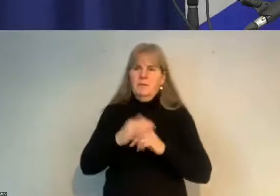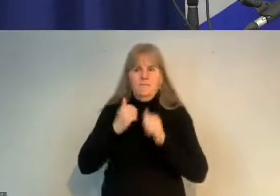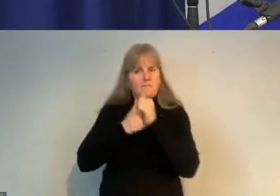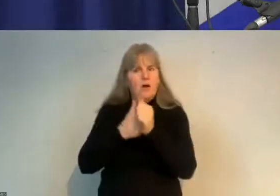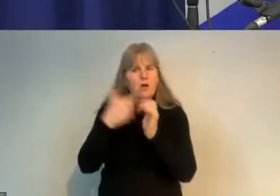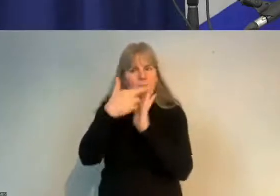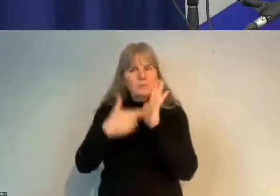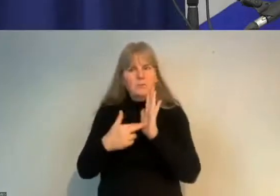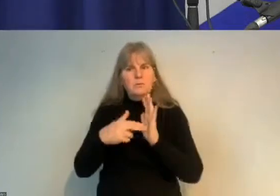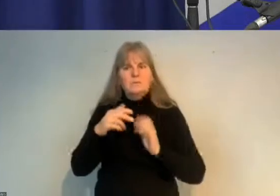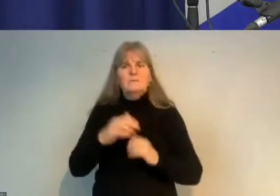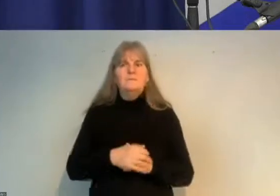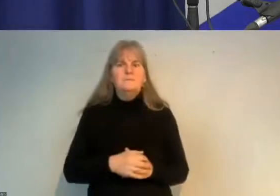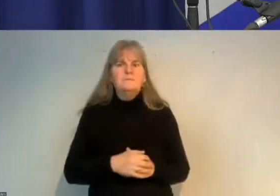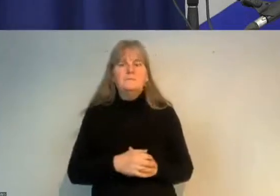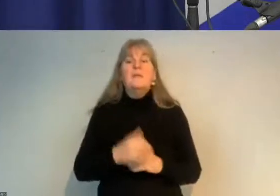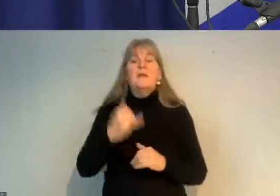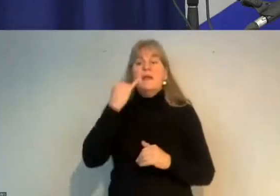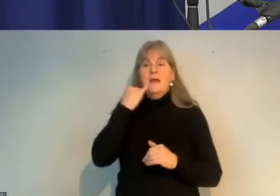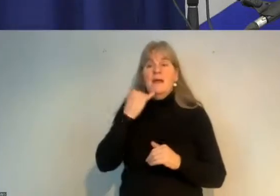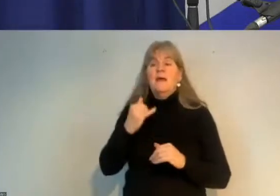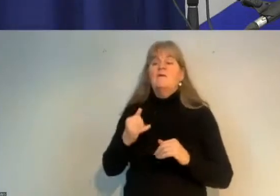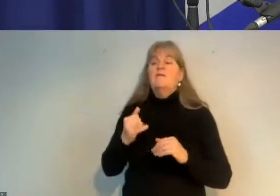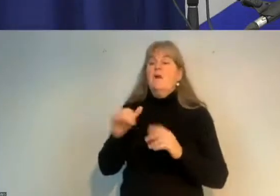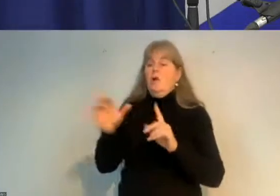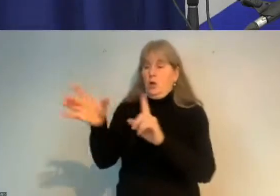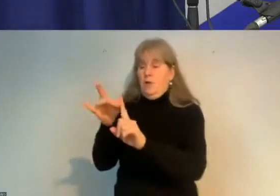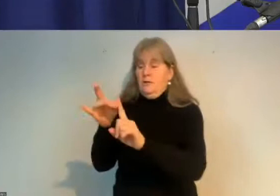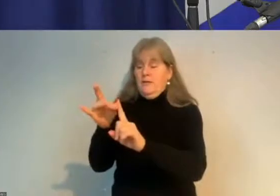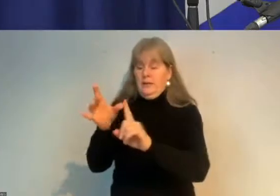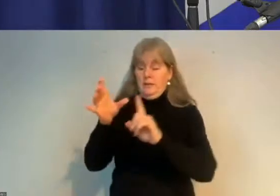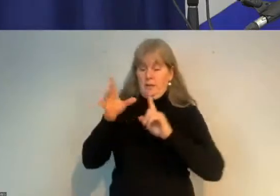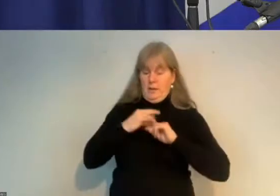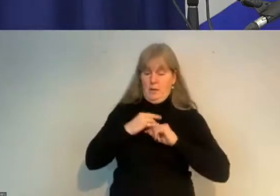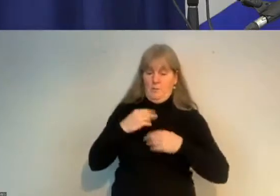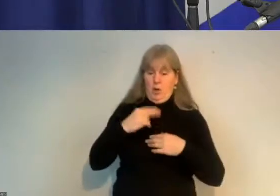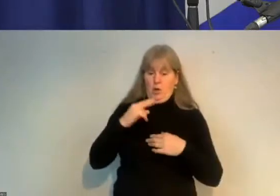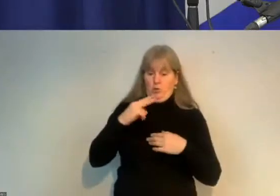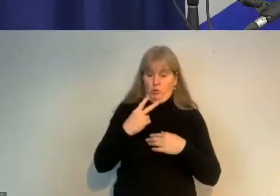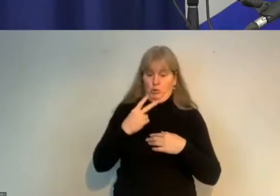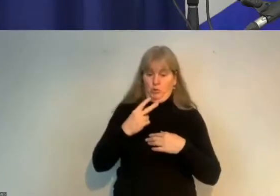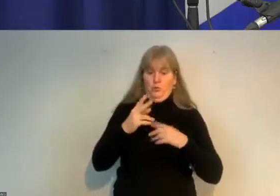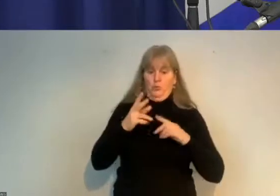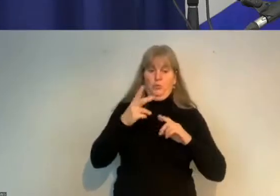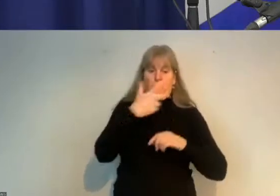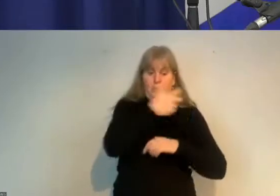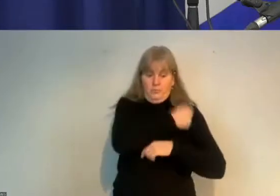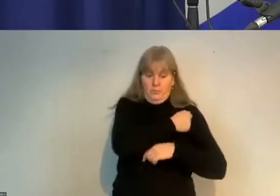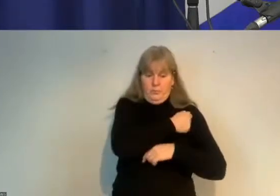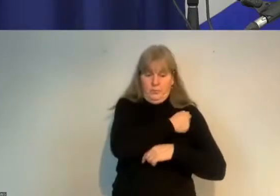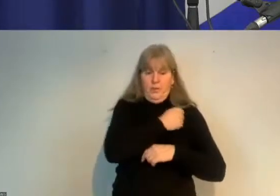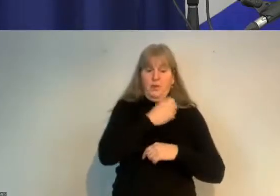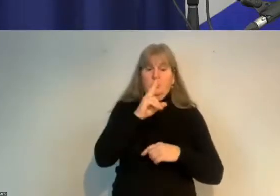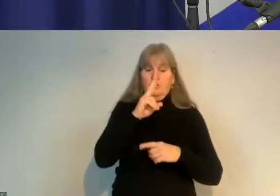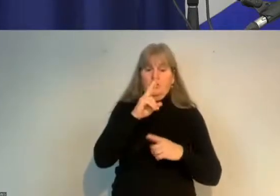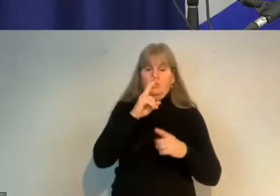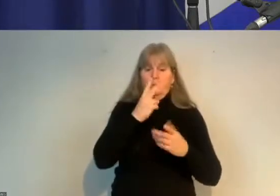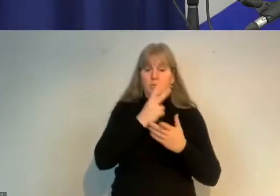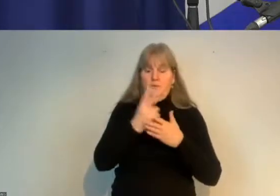If you're a contact and you've had 2 shots, and it has been between 2 weeks and 6 months since your second shot,